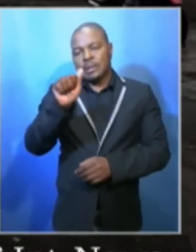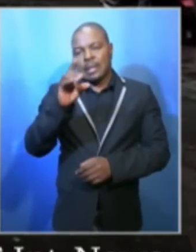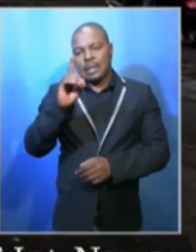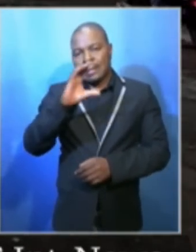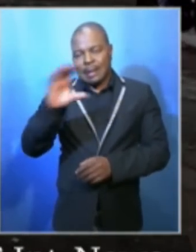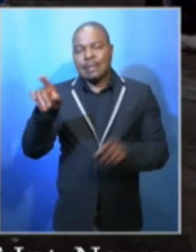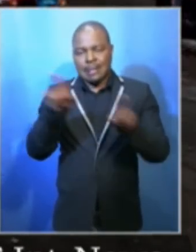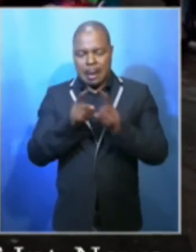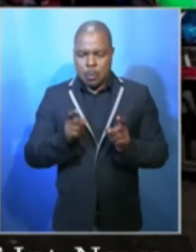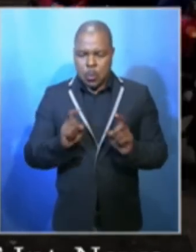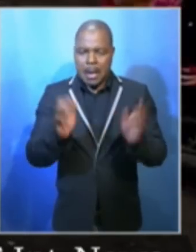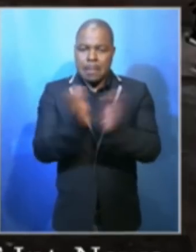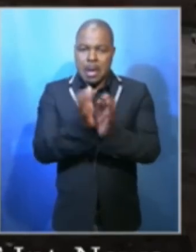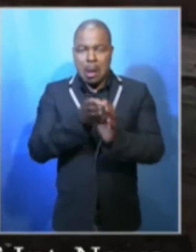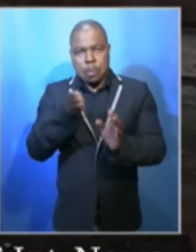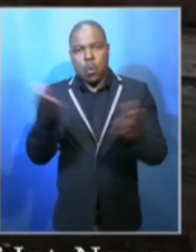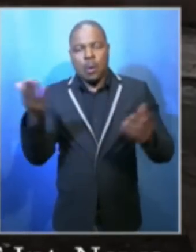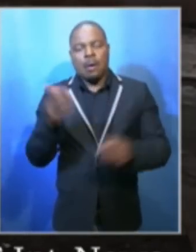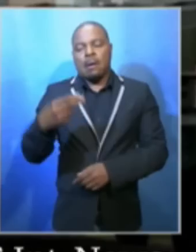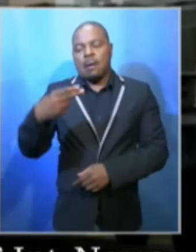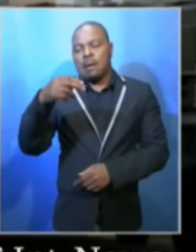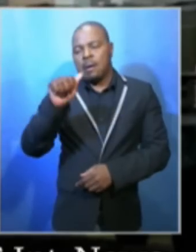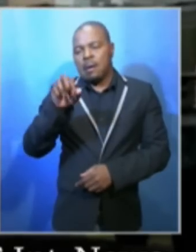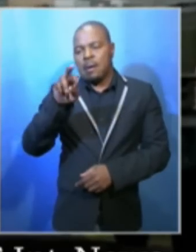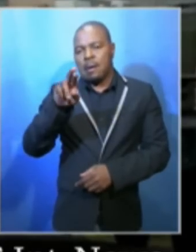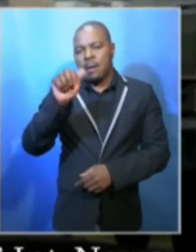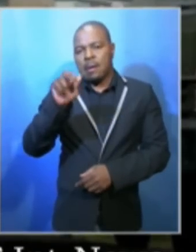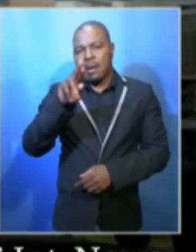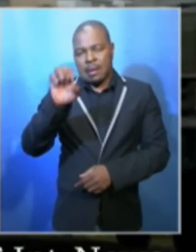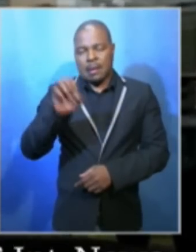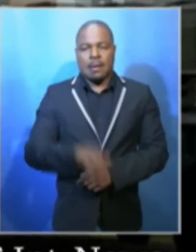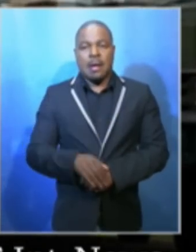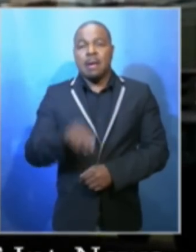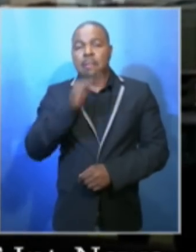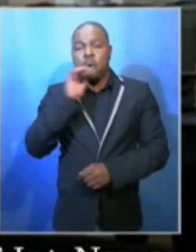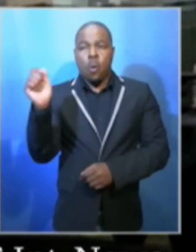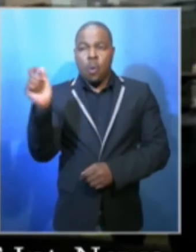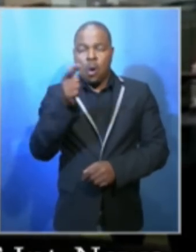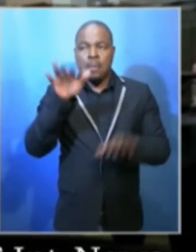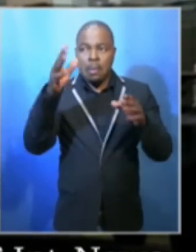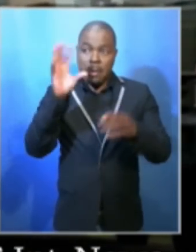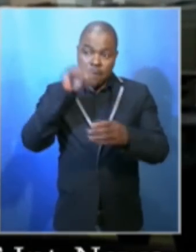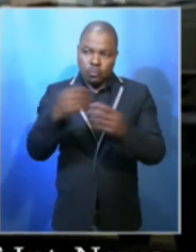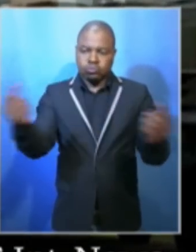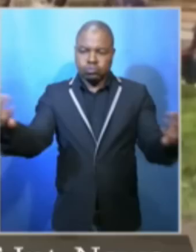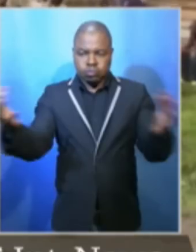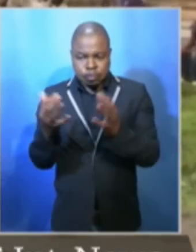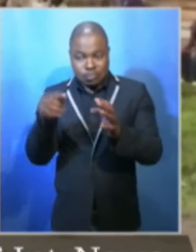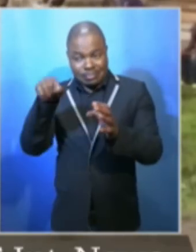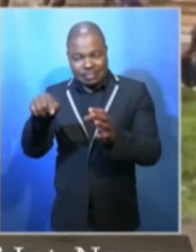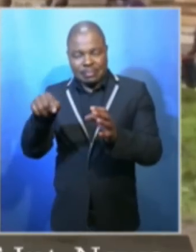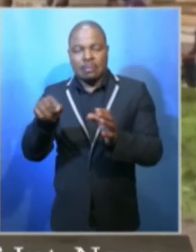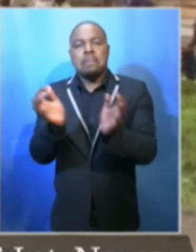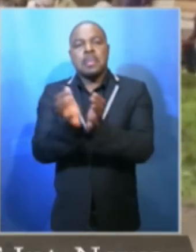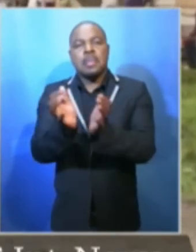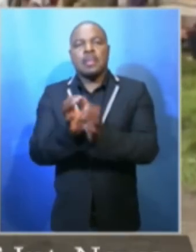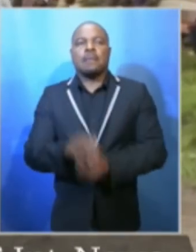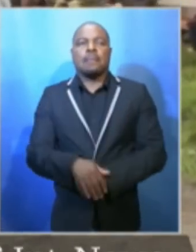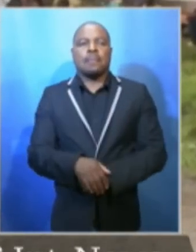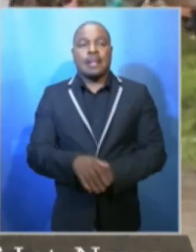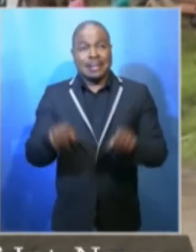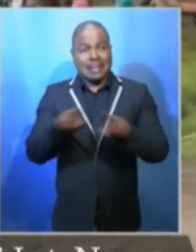tshwarelwa Harare moo batho bohle ba amehang ba tlameileng ho ya teng. Le hona moo ka hlakoreng le leng o ka fumana